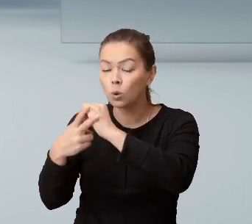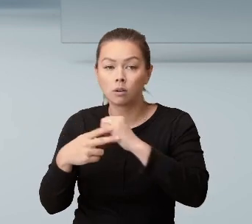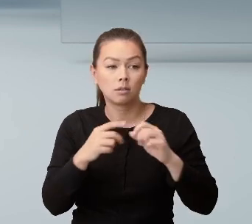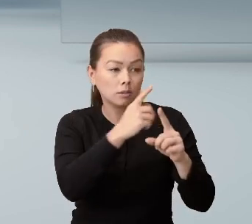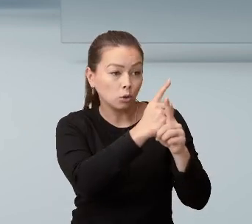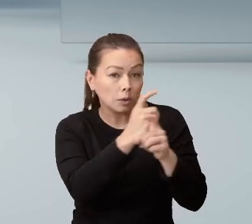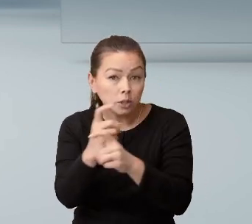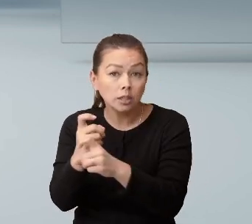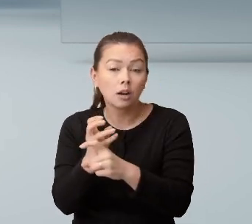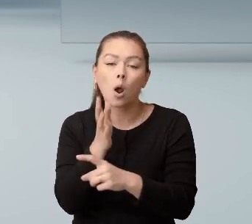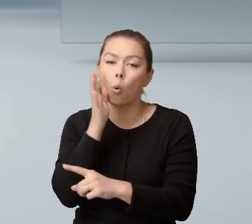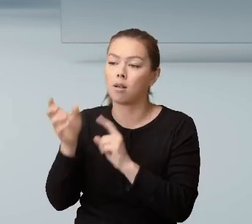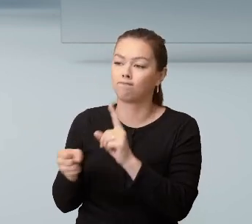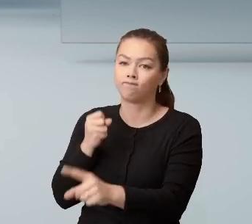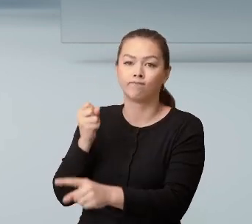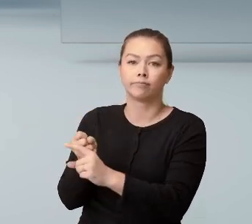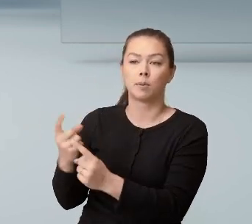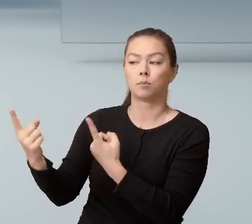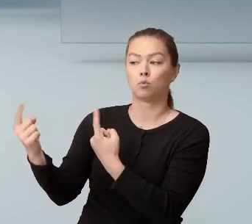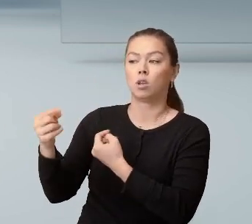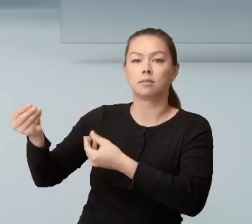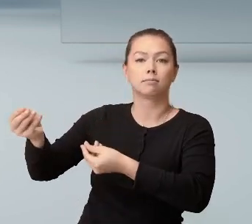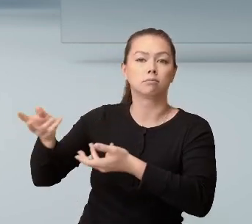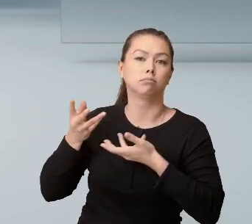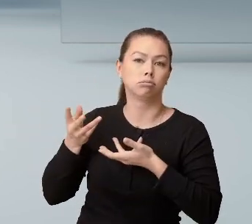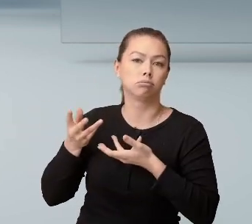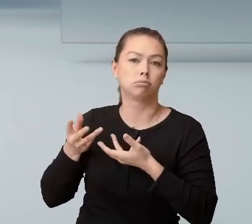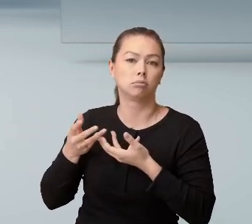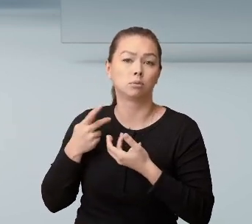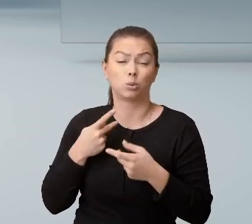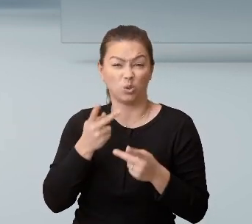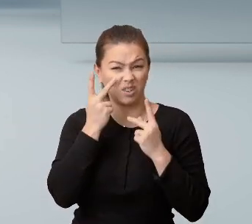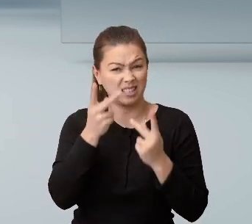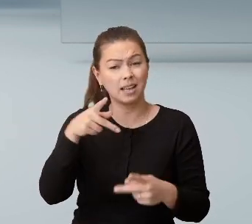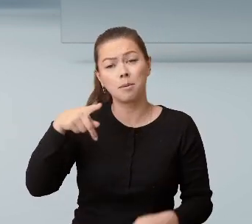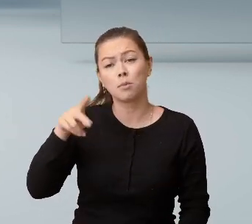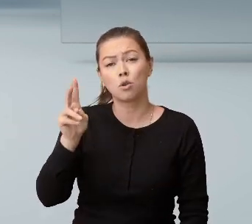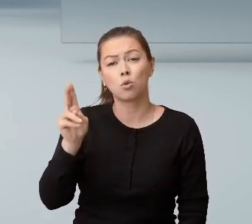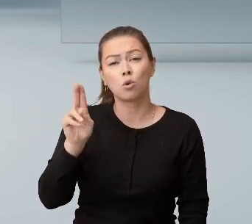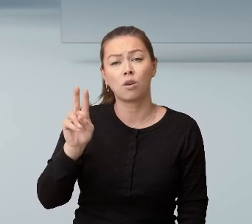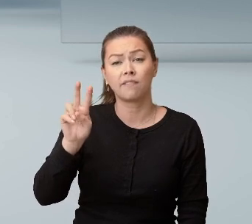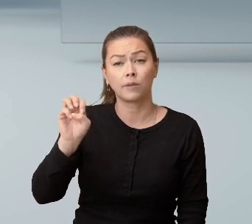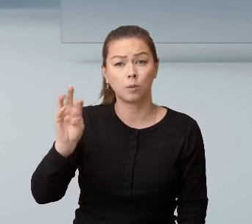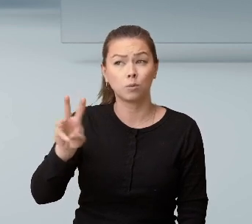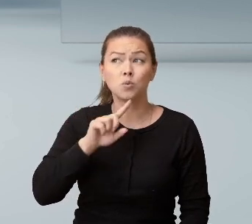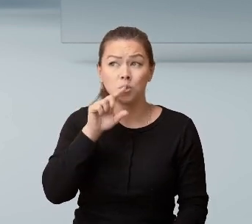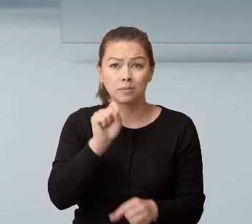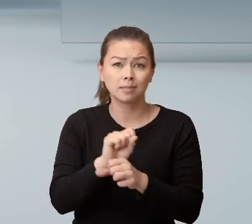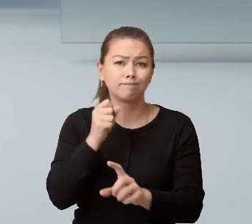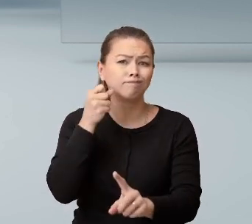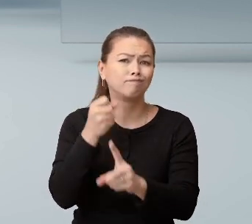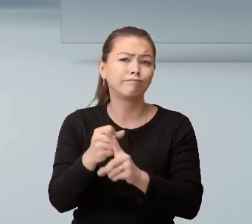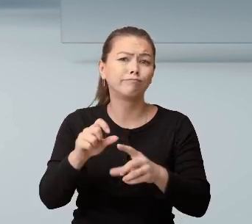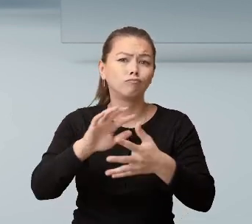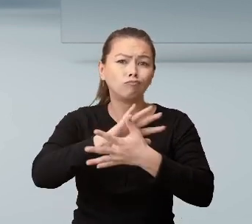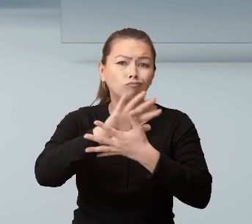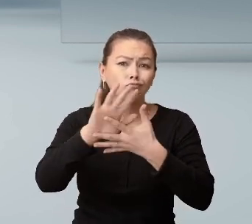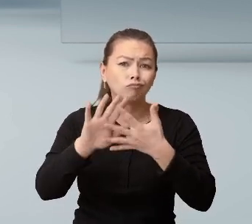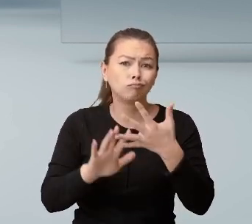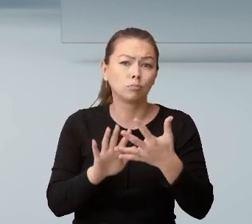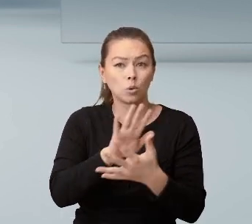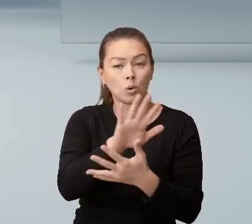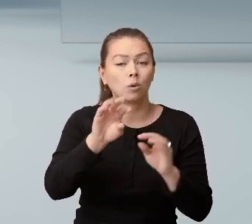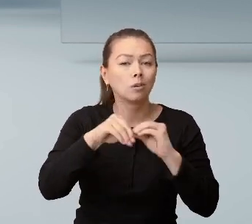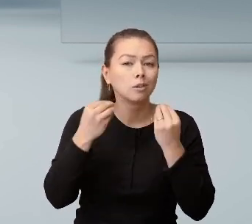of encryption will absolutely impact your results. So you can see how Purview affects so much in what